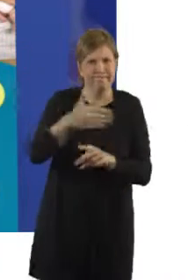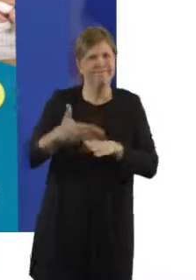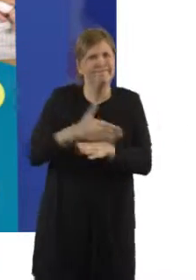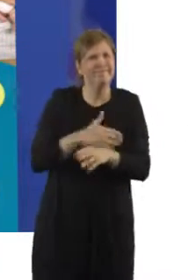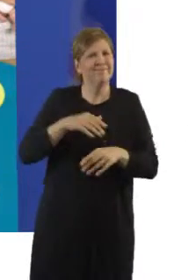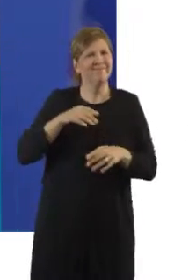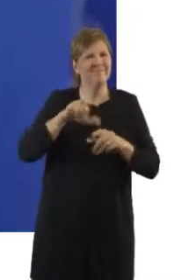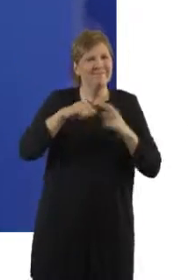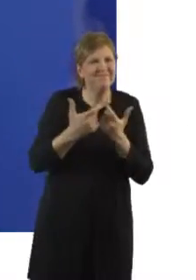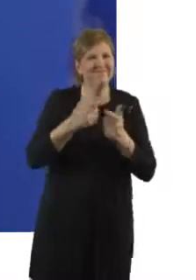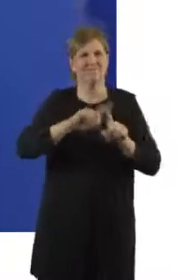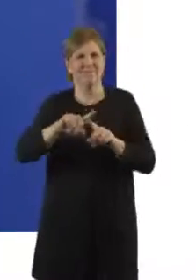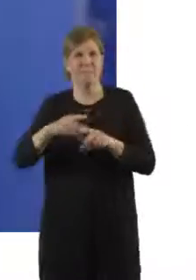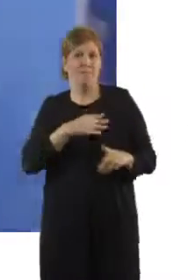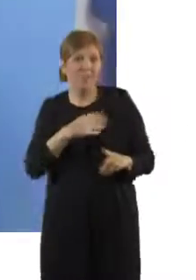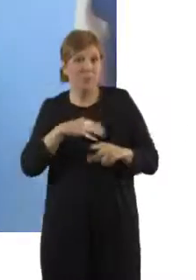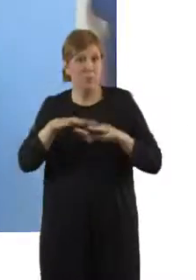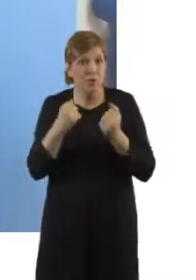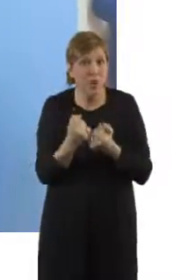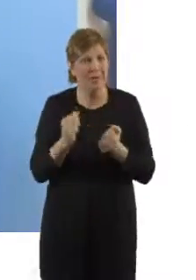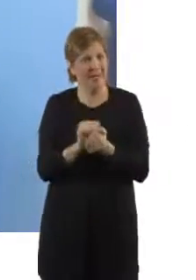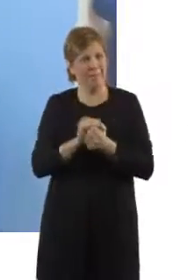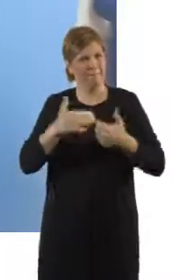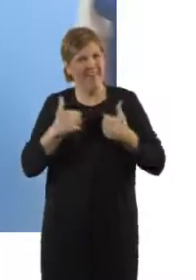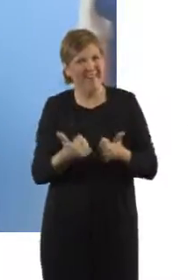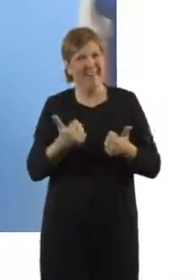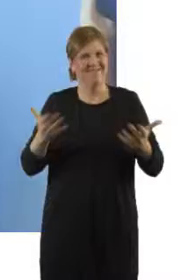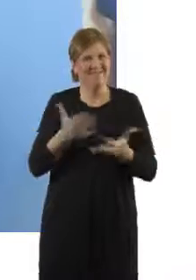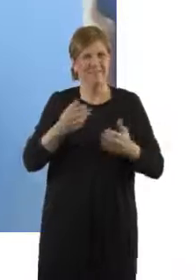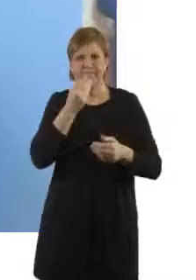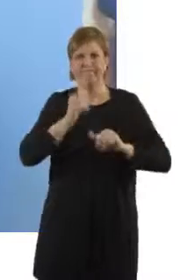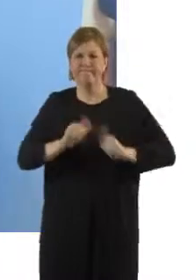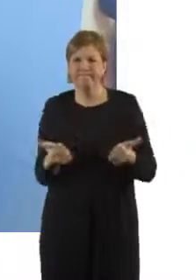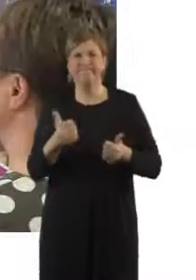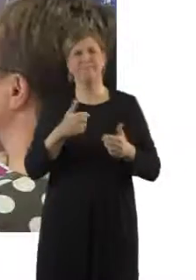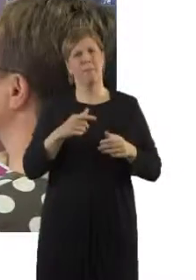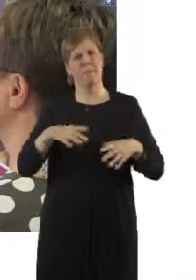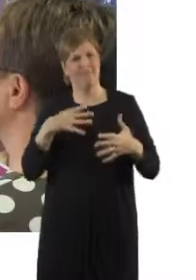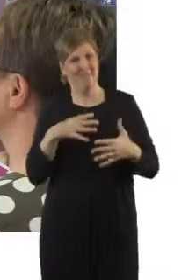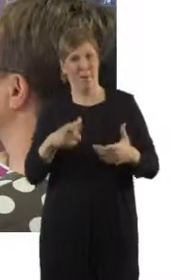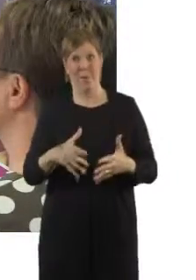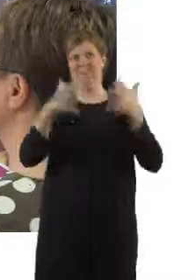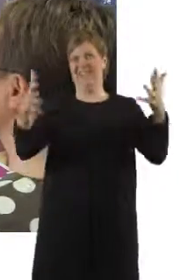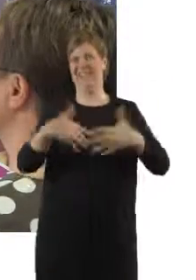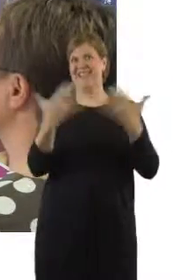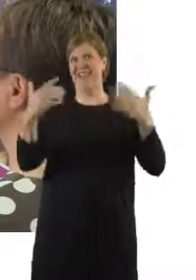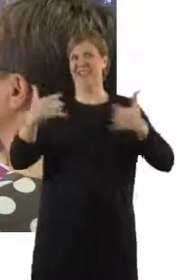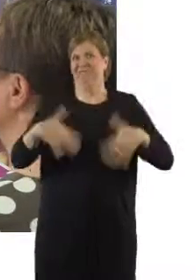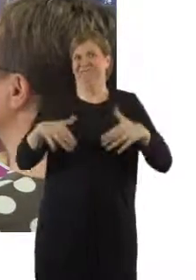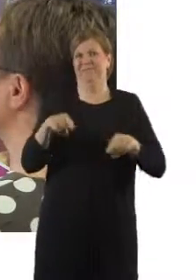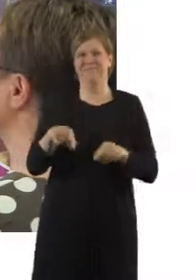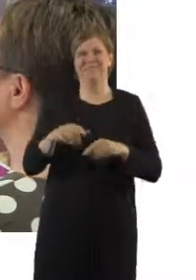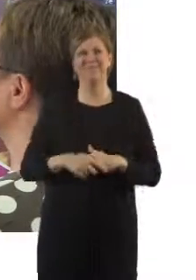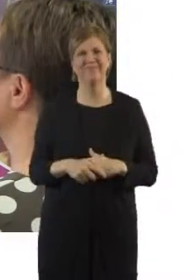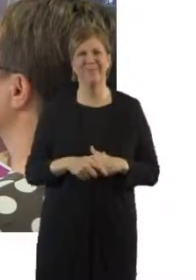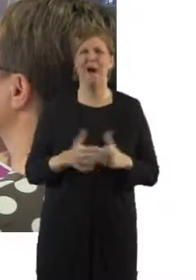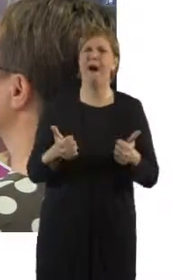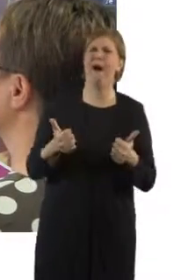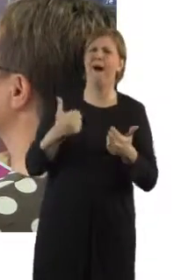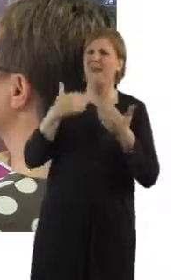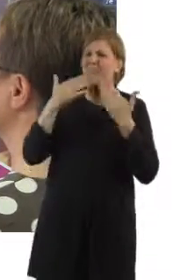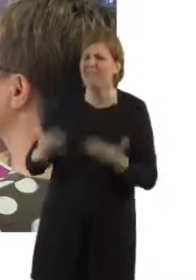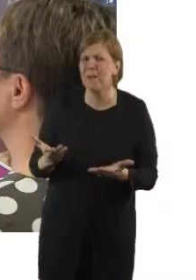healthy, fit and eat a balanced diet, and start preparing for the big day early. Sharon, thanks very much for spending so much time